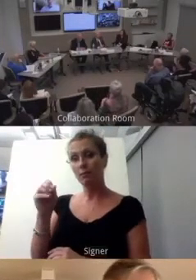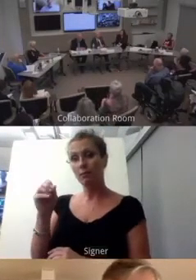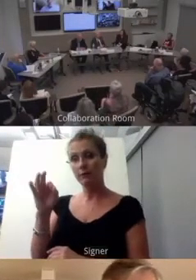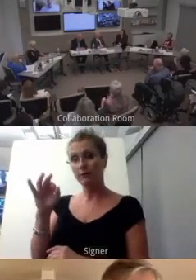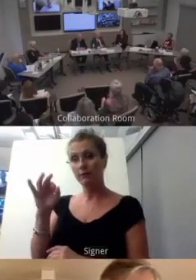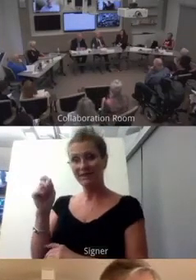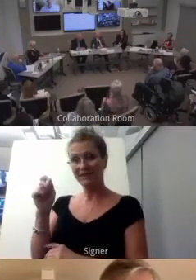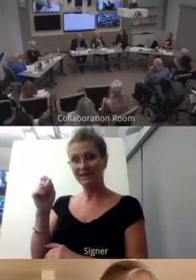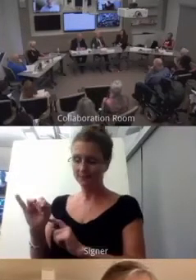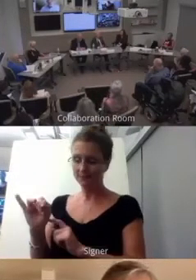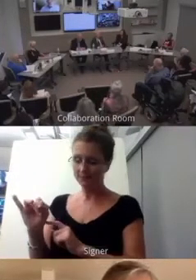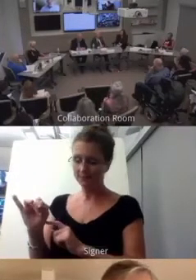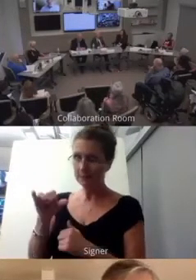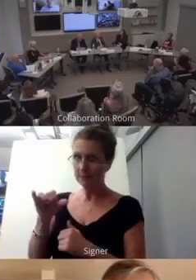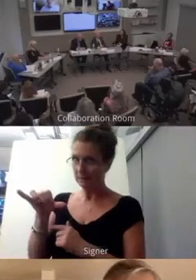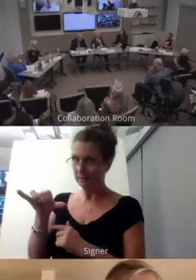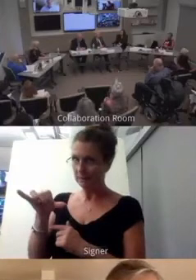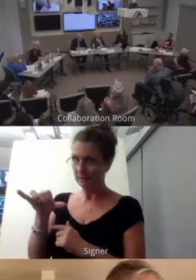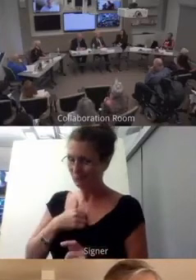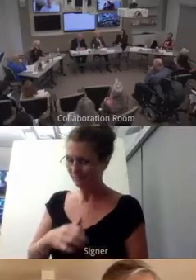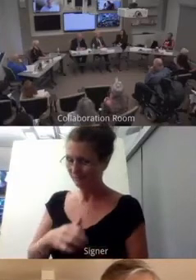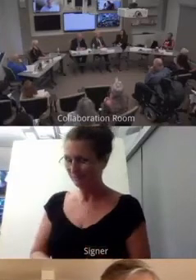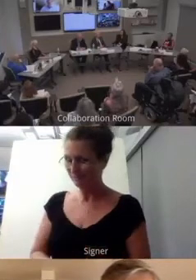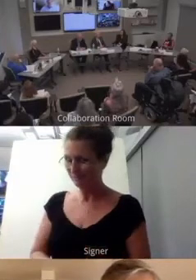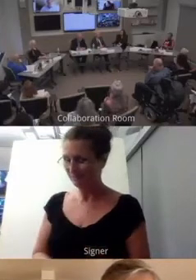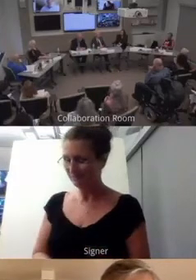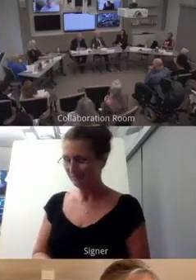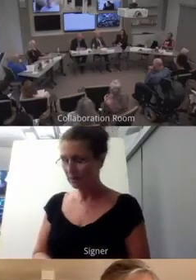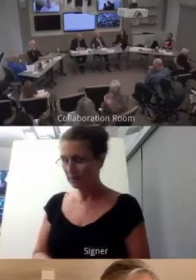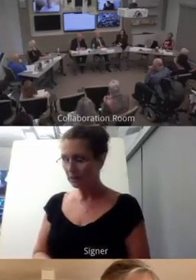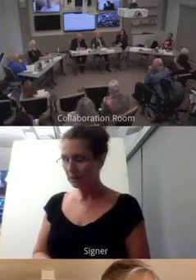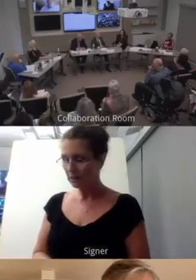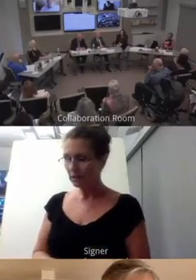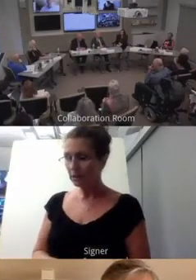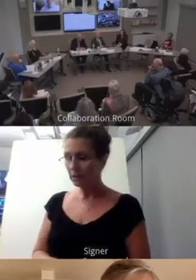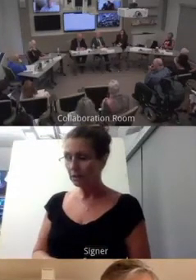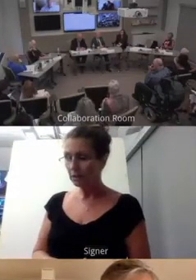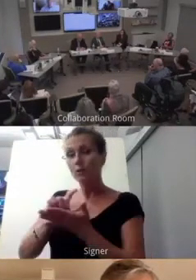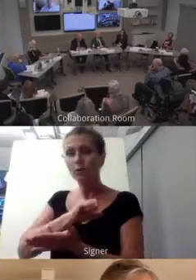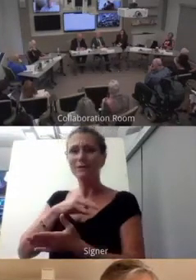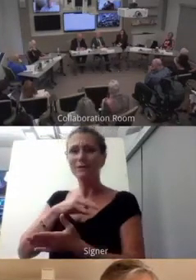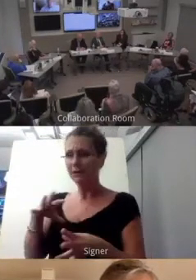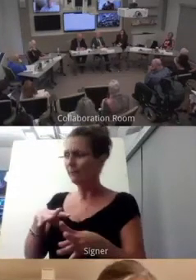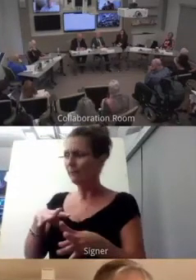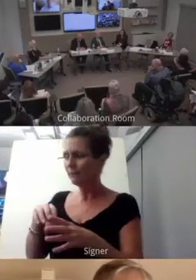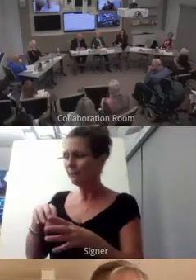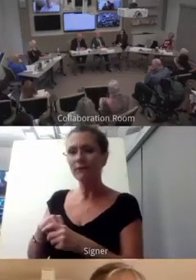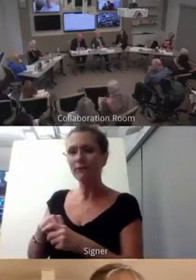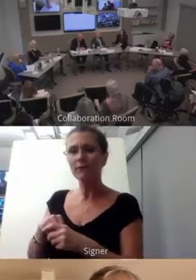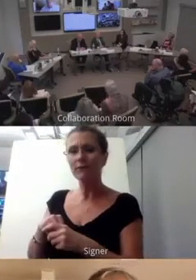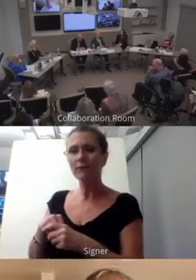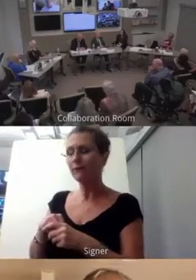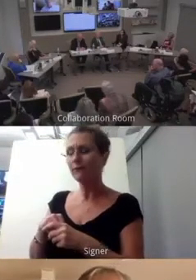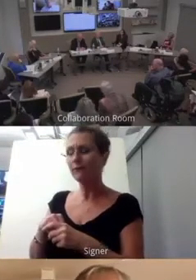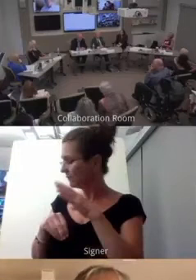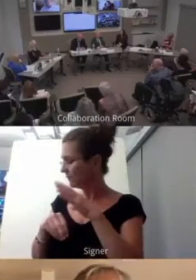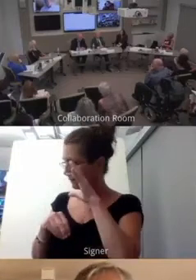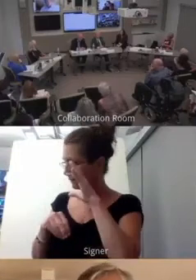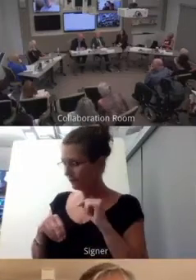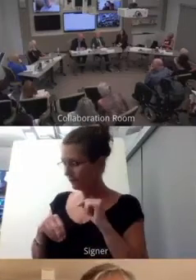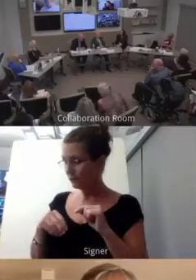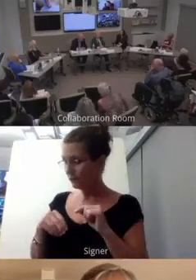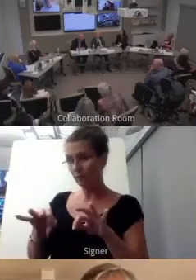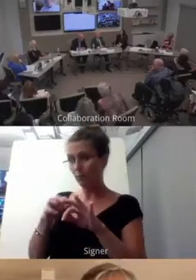strategies by your lawyers and your staff? And just so everybody understands, these are lawyers who work within